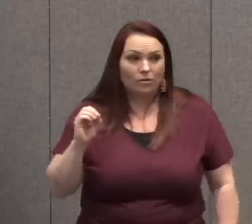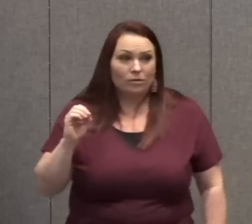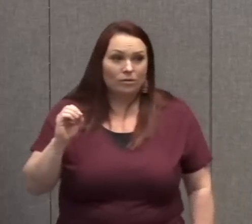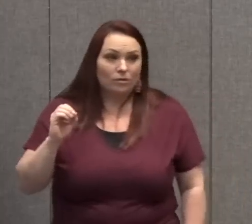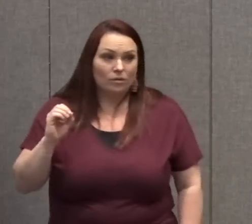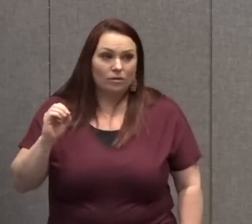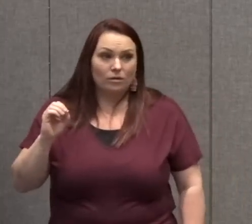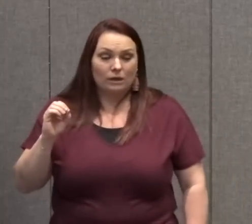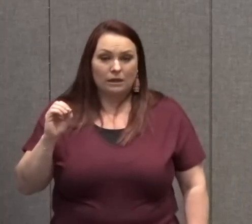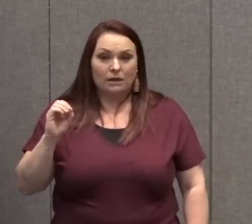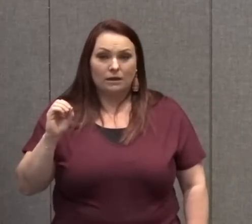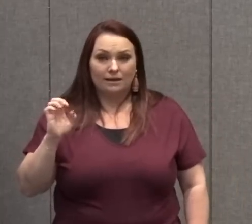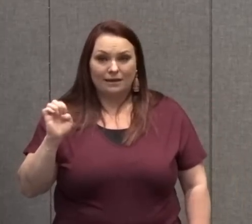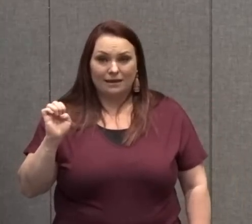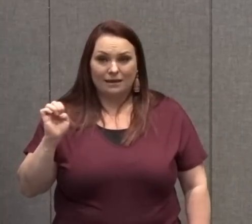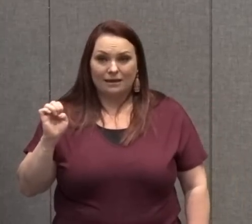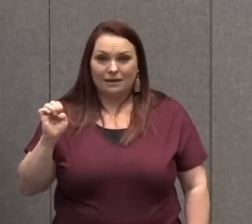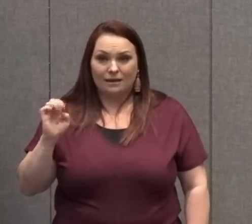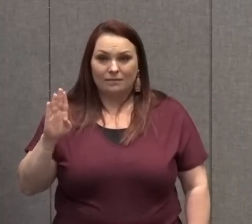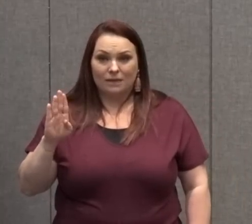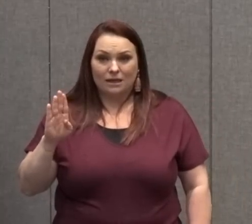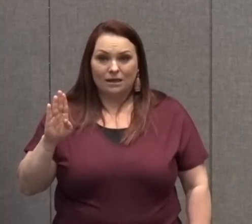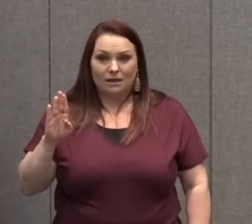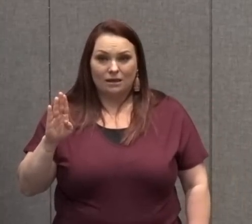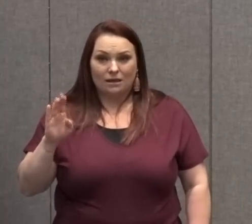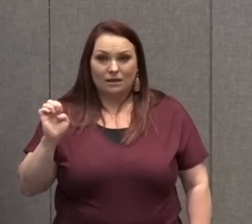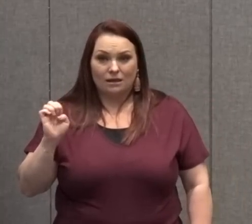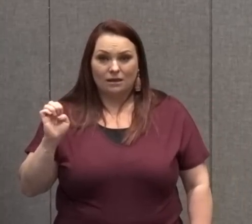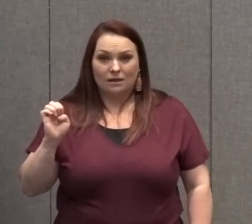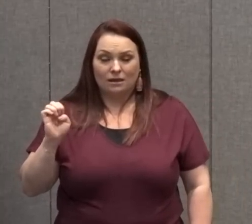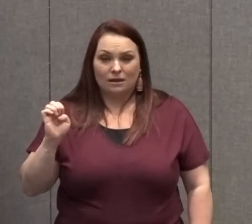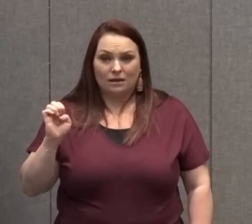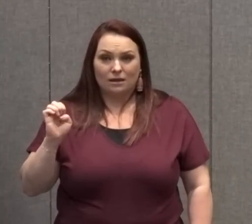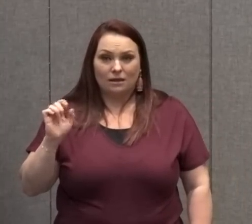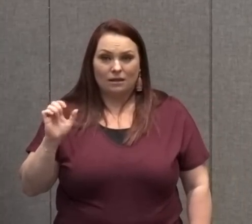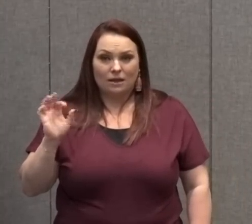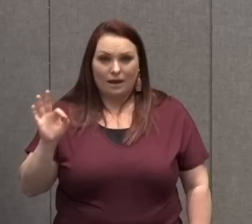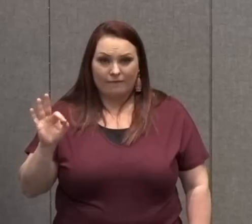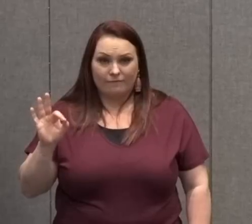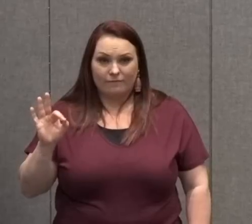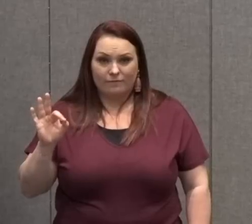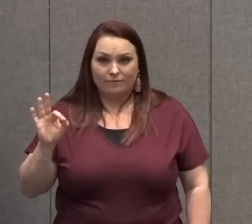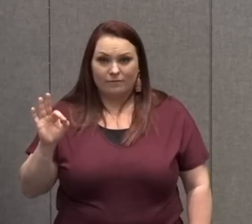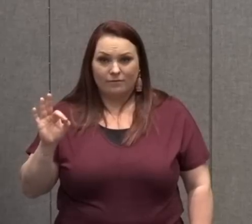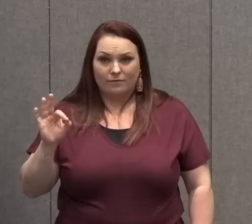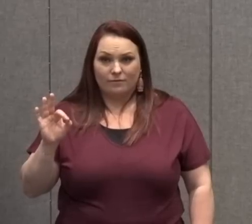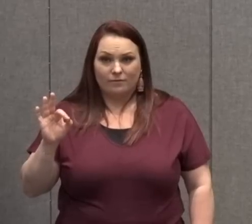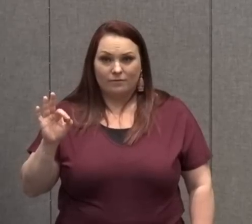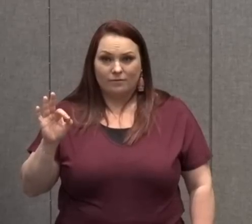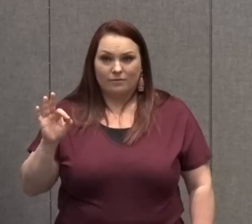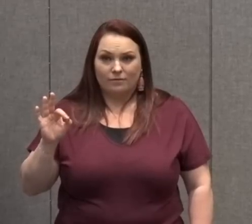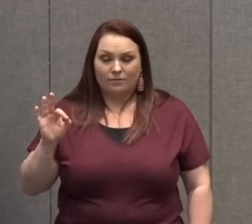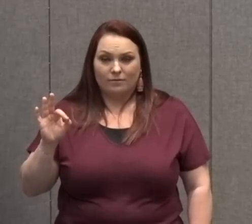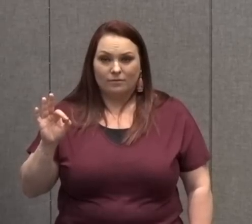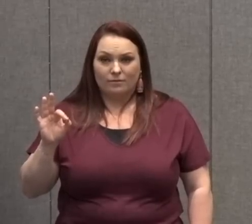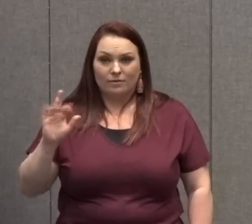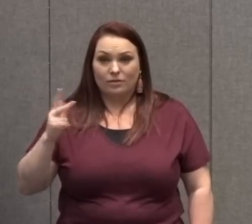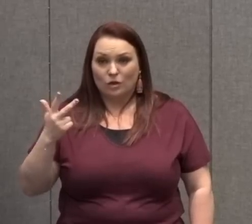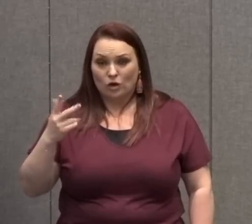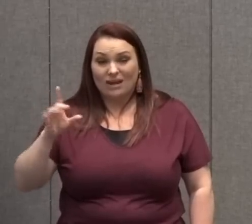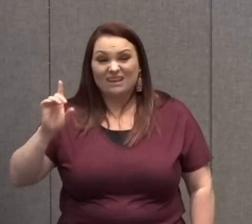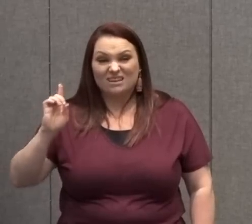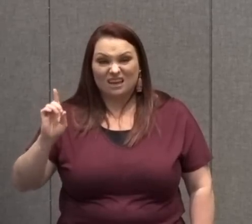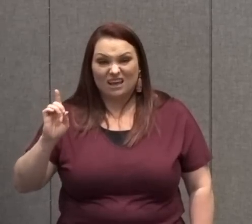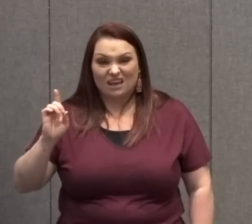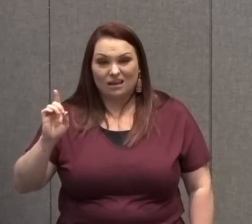one has E B E F perfect my third row has D